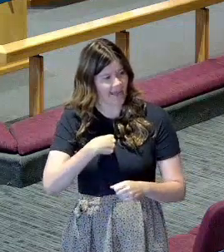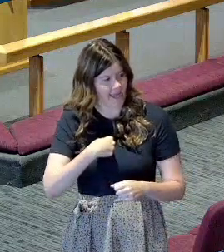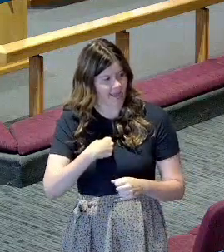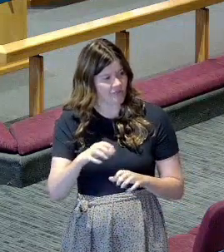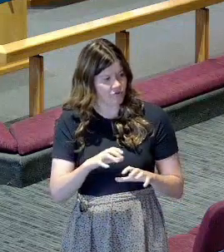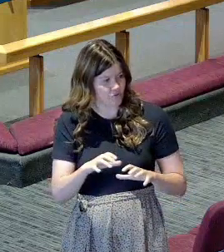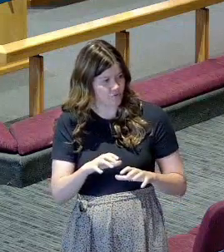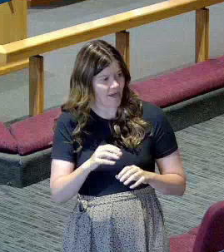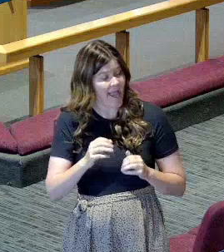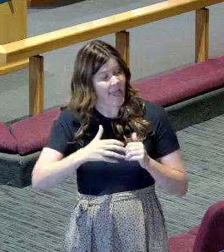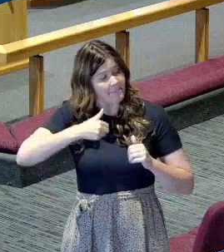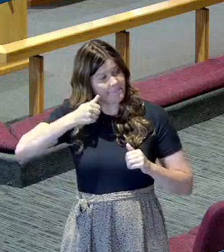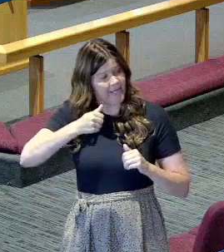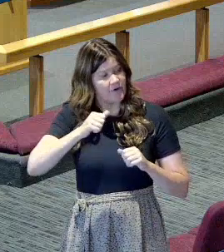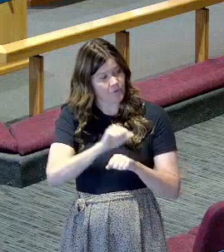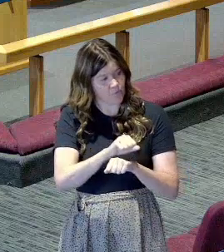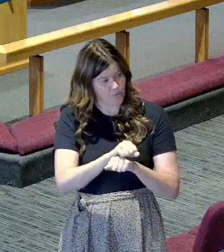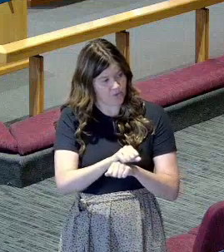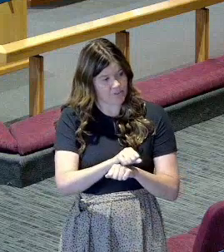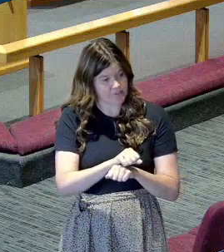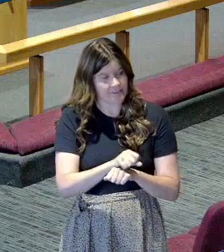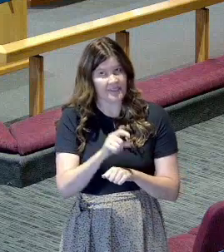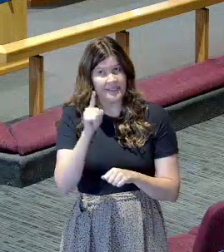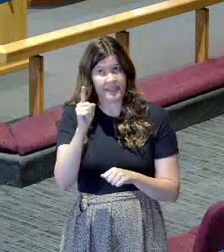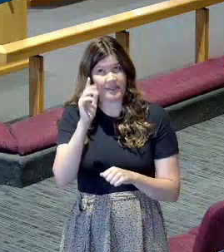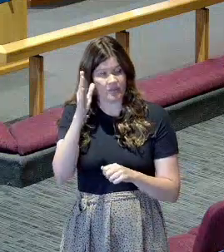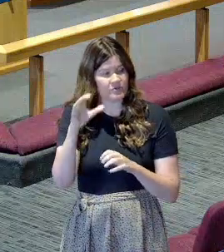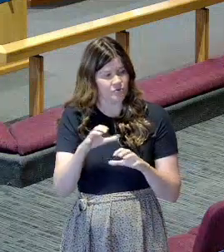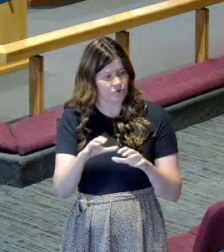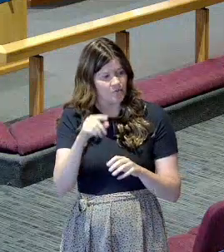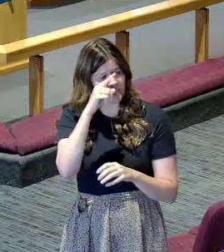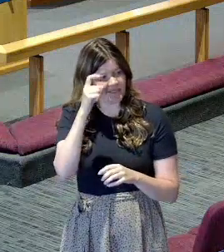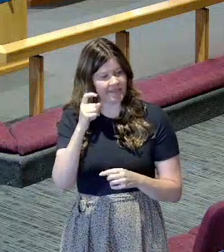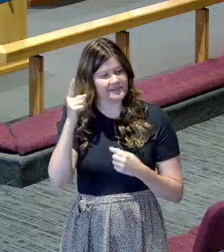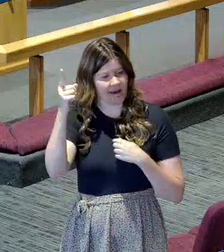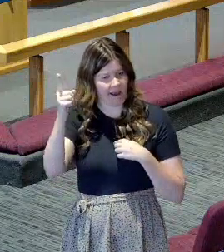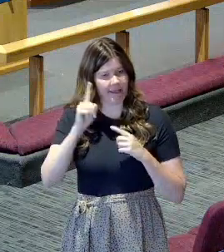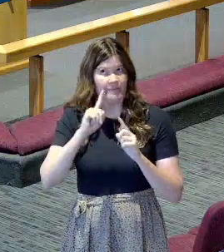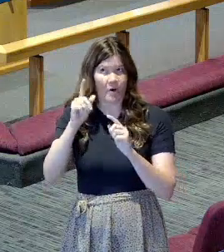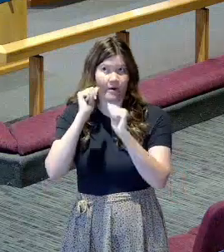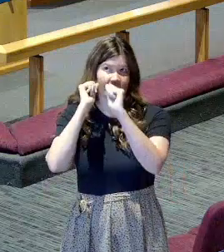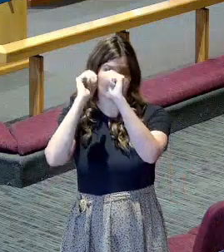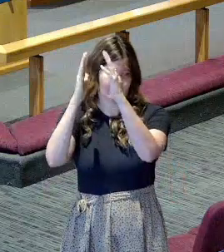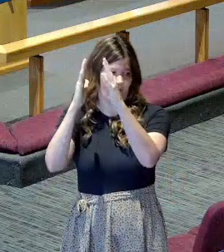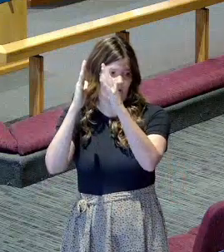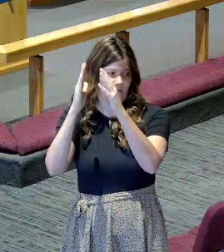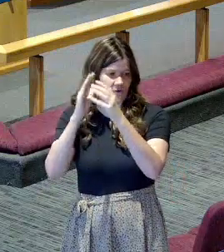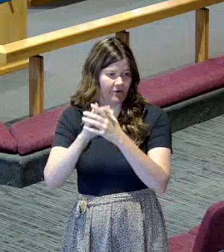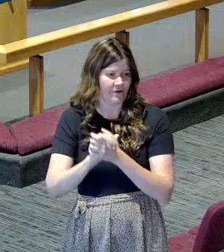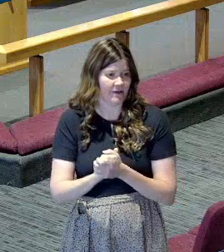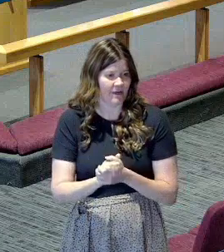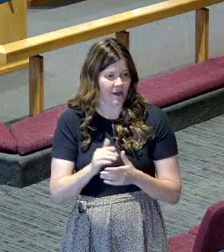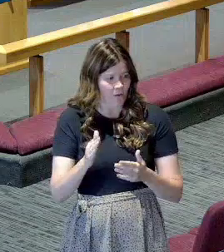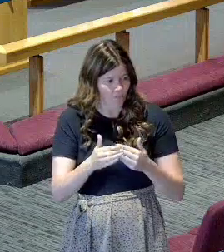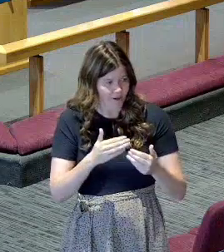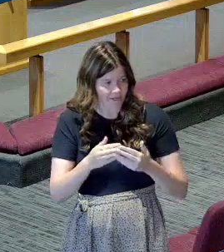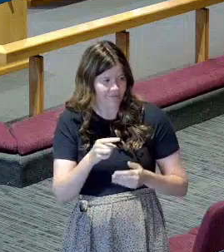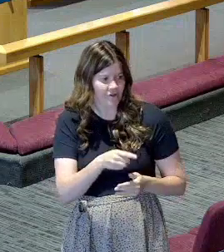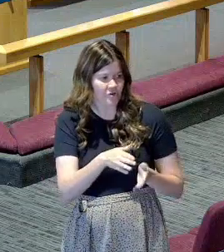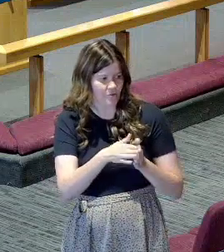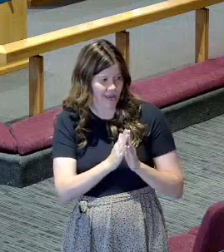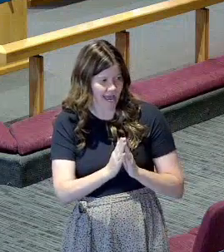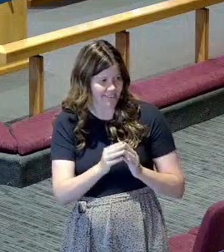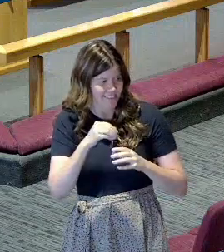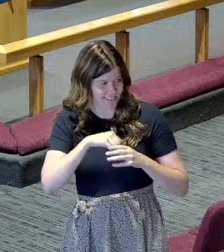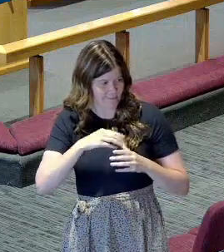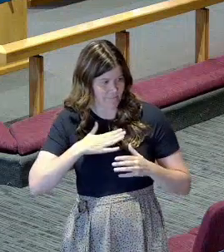and greater works than these will he do, because I am going to the Father. Whatever you ask